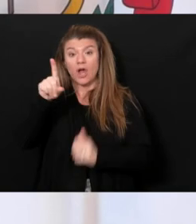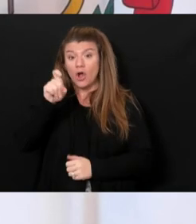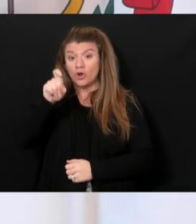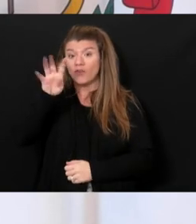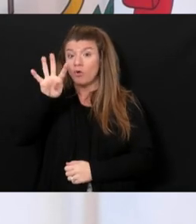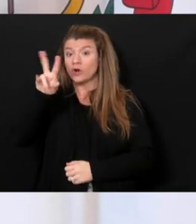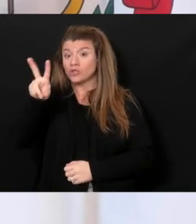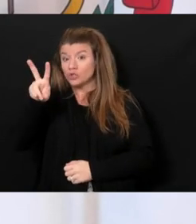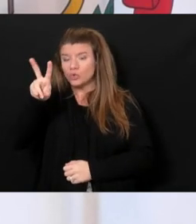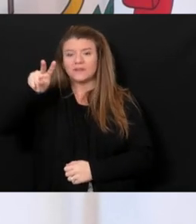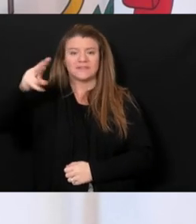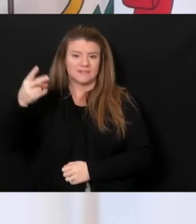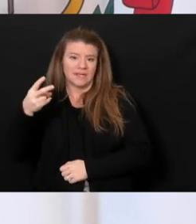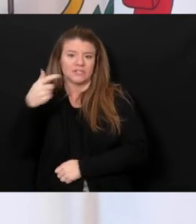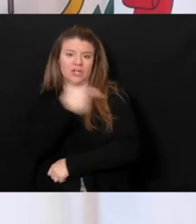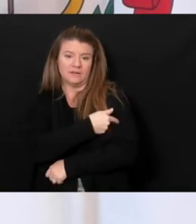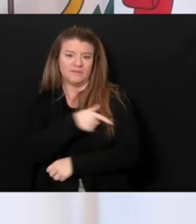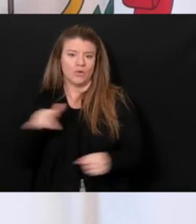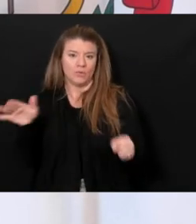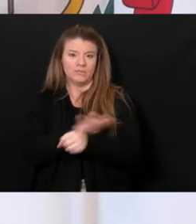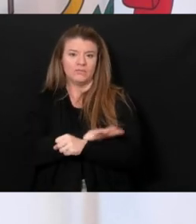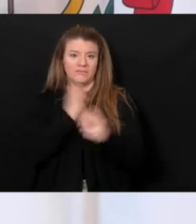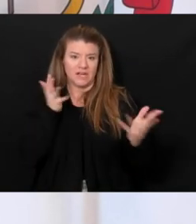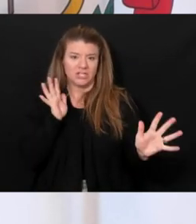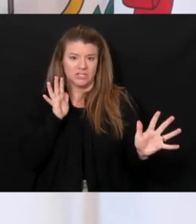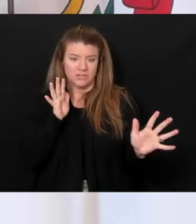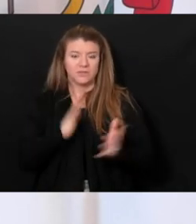60,142 that have gotten the full vaccination.